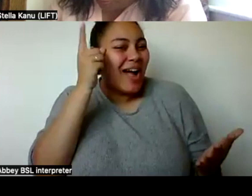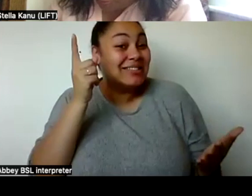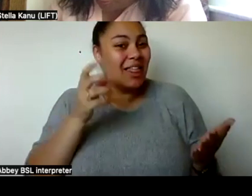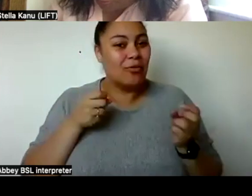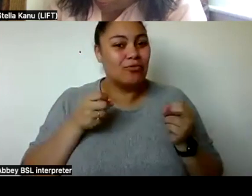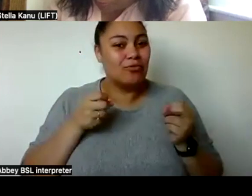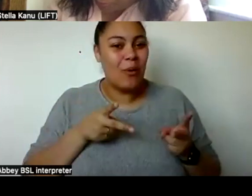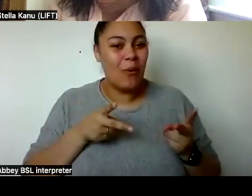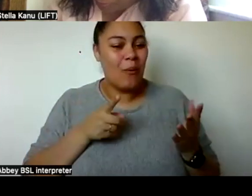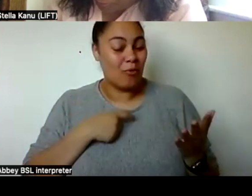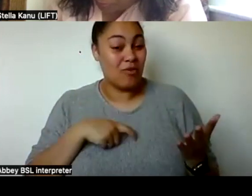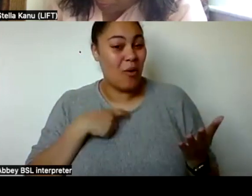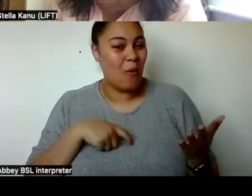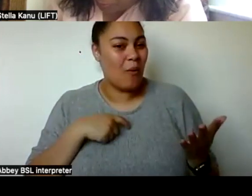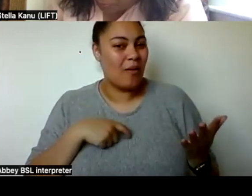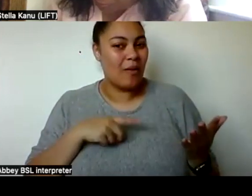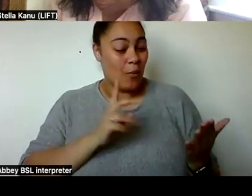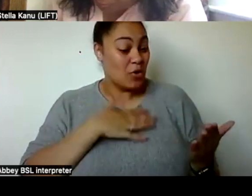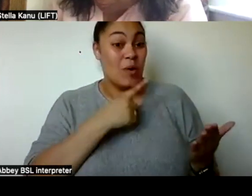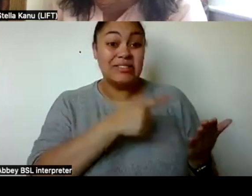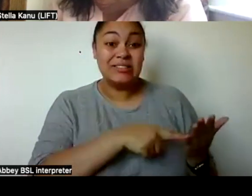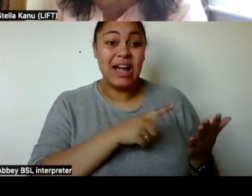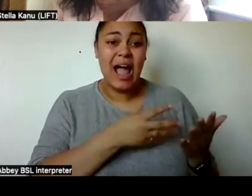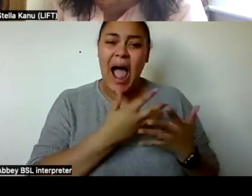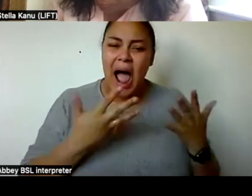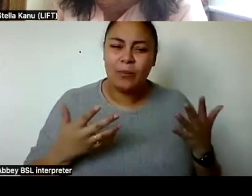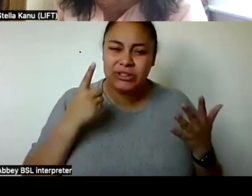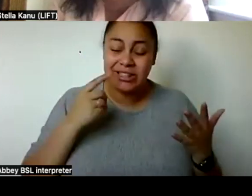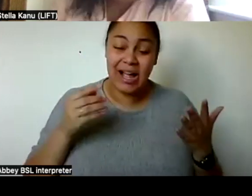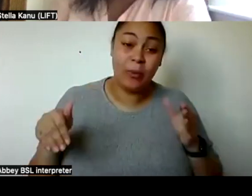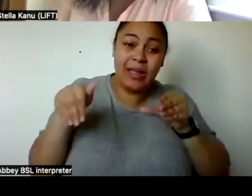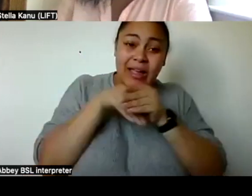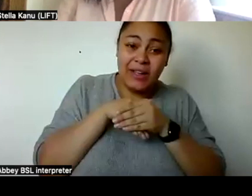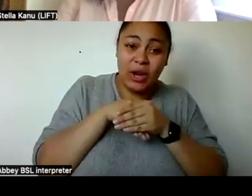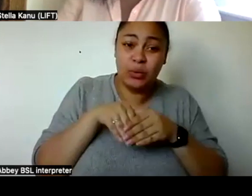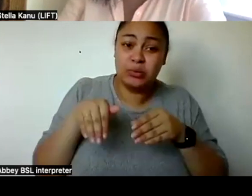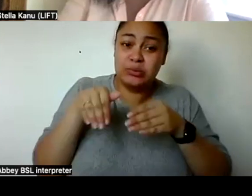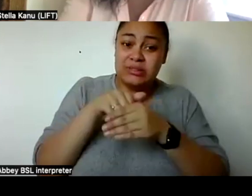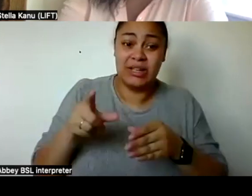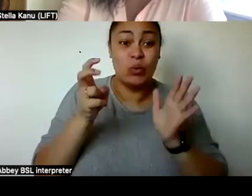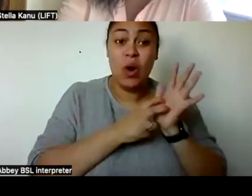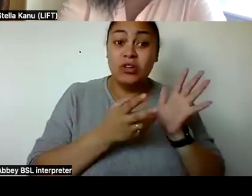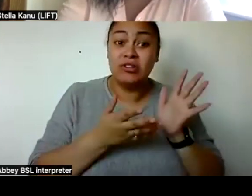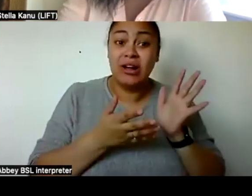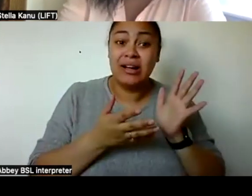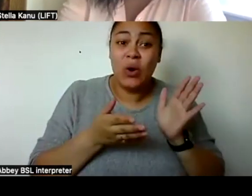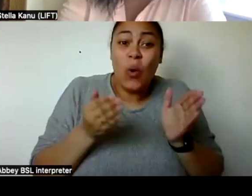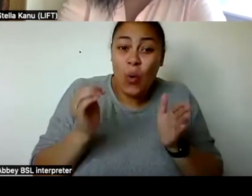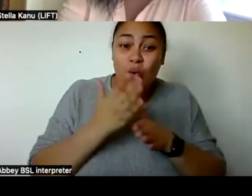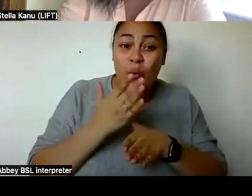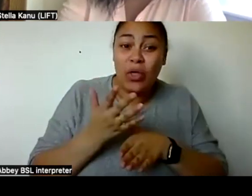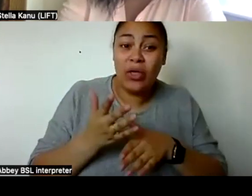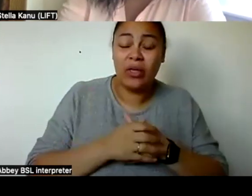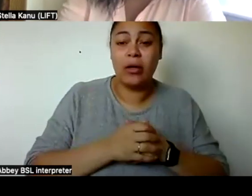today, what would it say in it? And how much of that could we incorporate in this work we're doing together? We